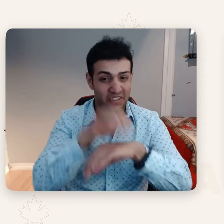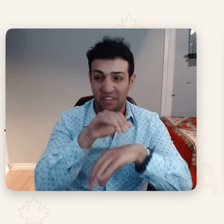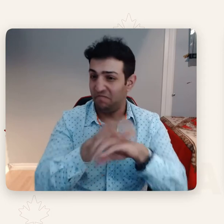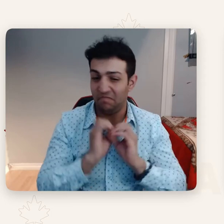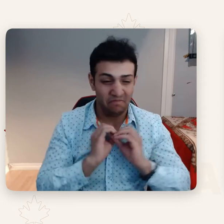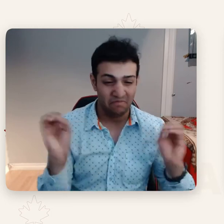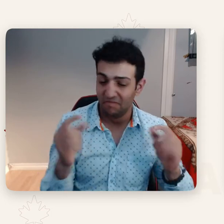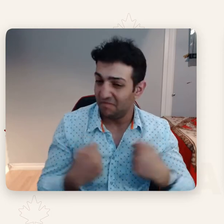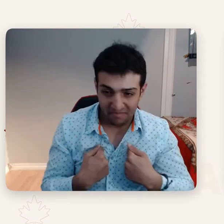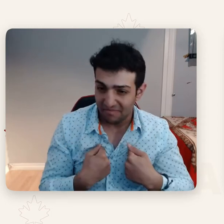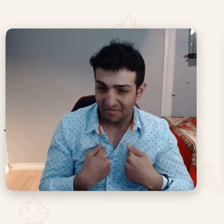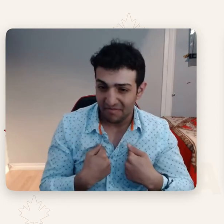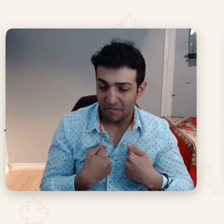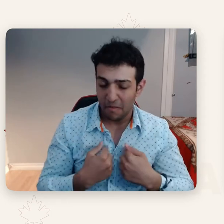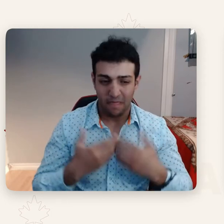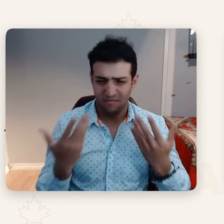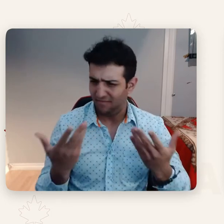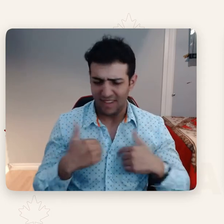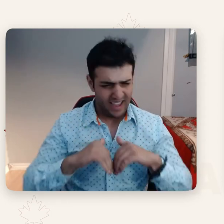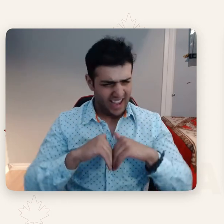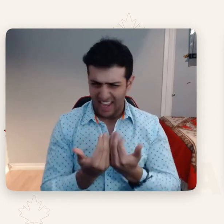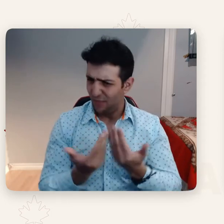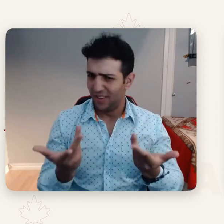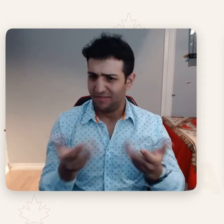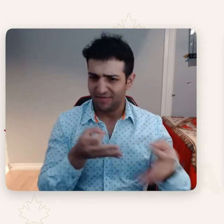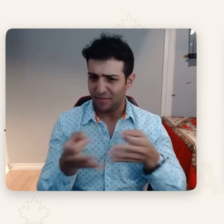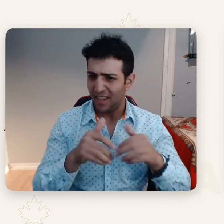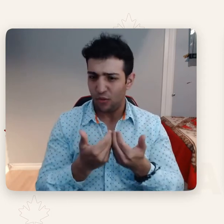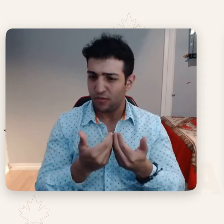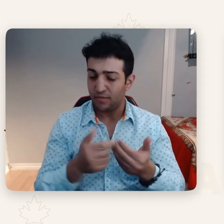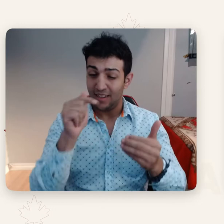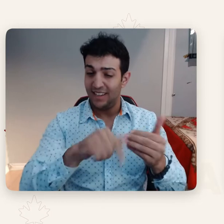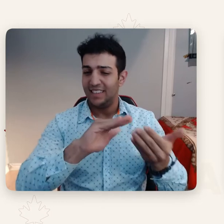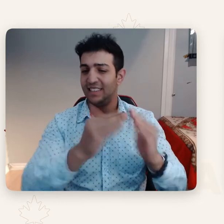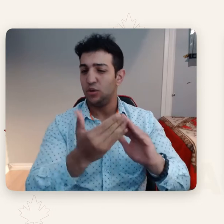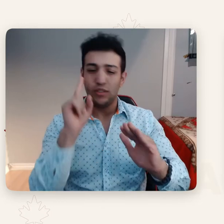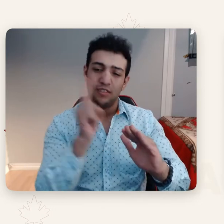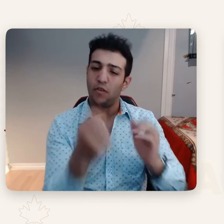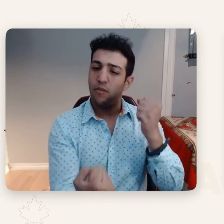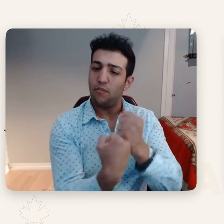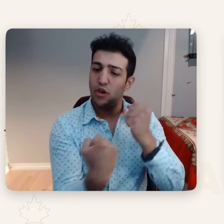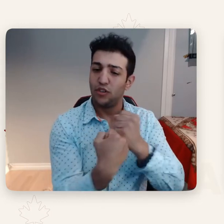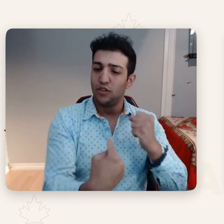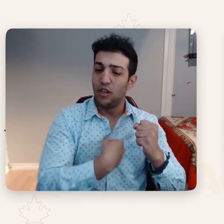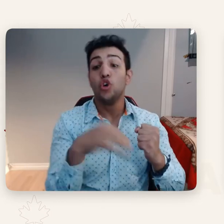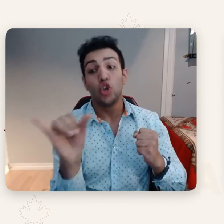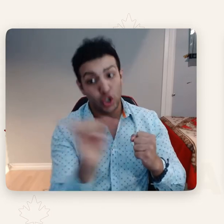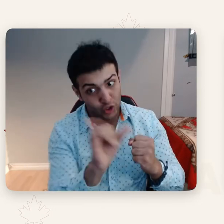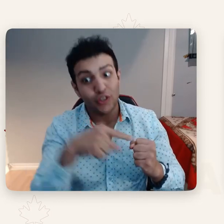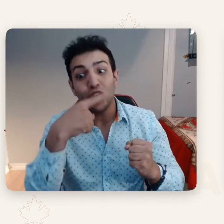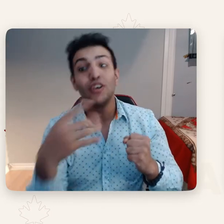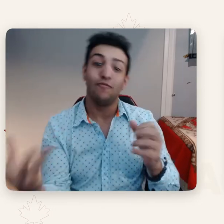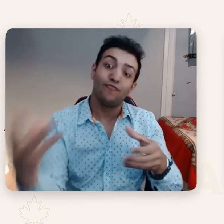communicate 100% in the English process. It's not my strength. And so when I have an English